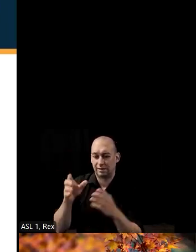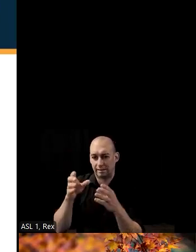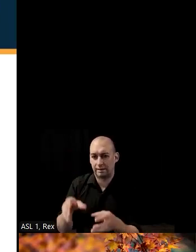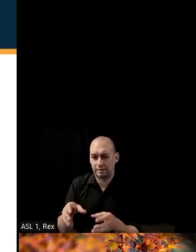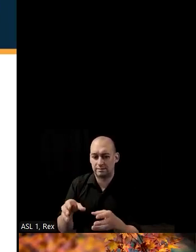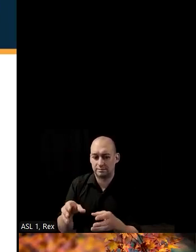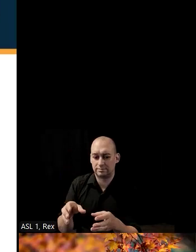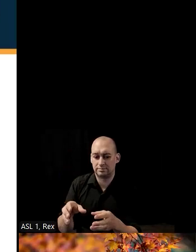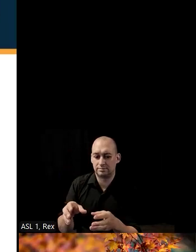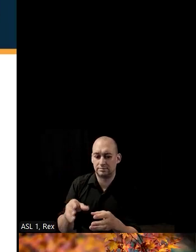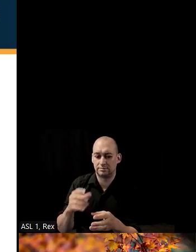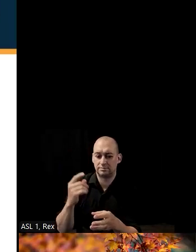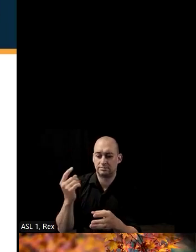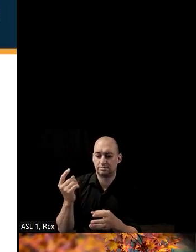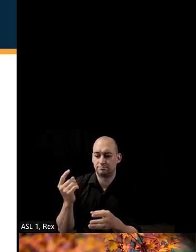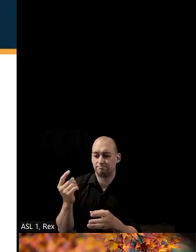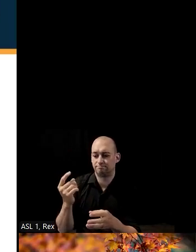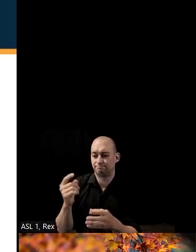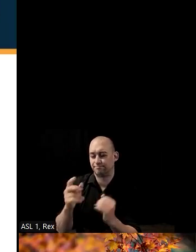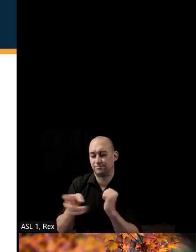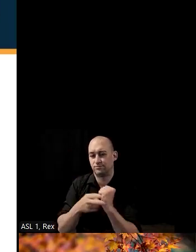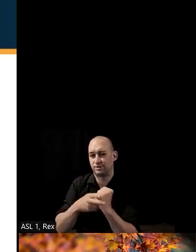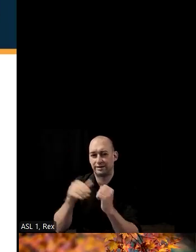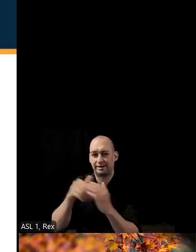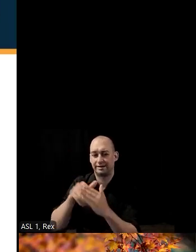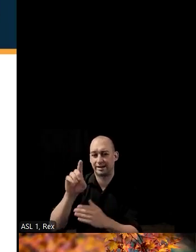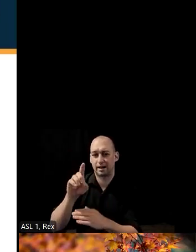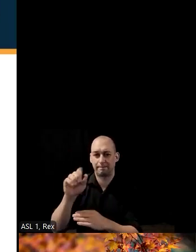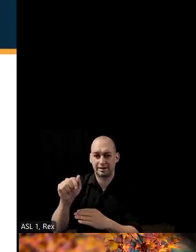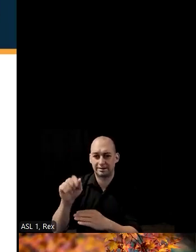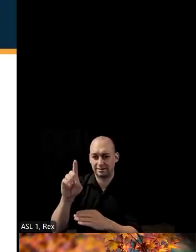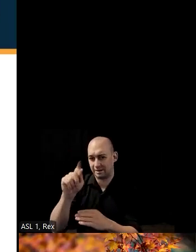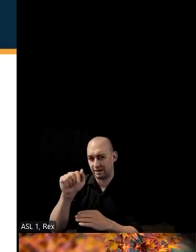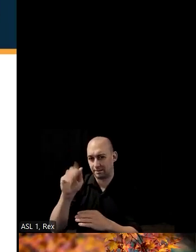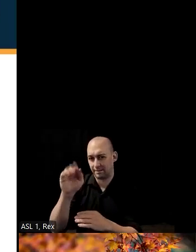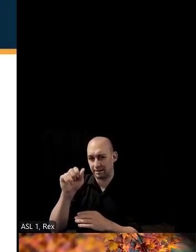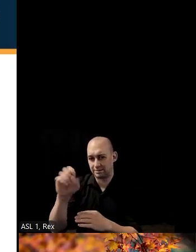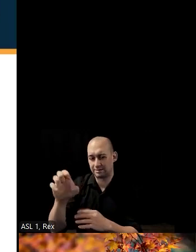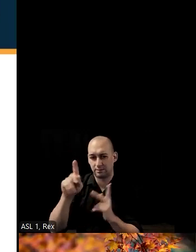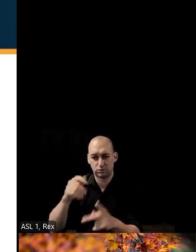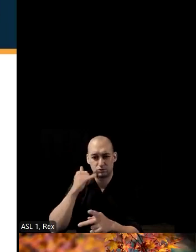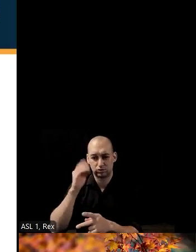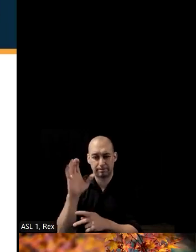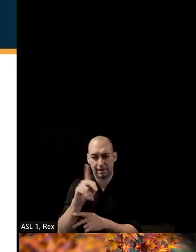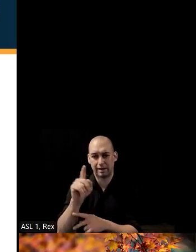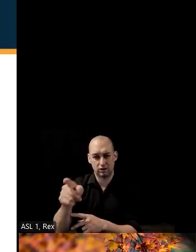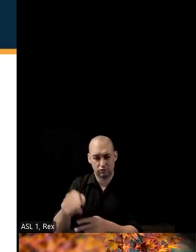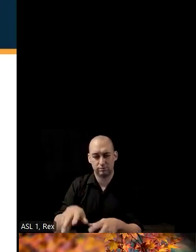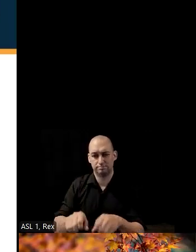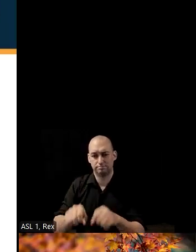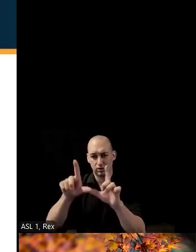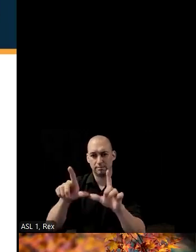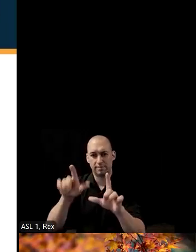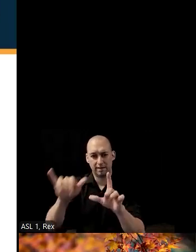that information would be retained in the database. So if somebody calls back, then you'd have their information that you could just readily pull up or share with other